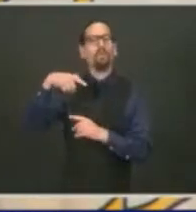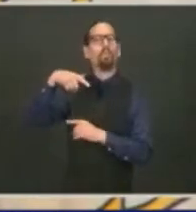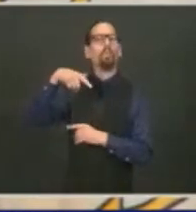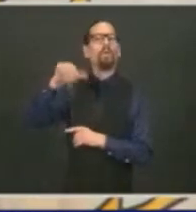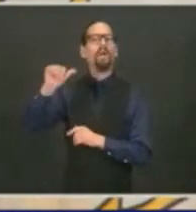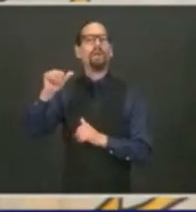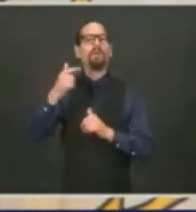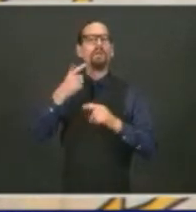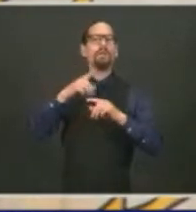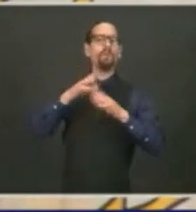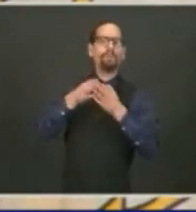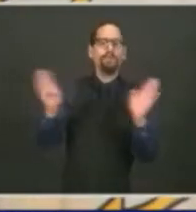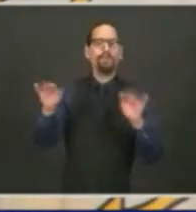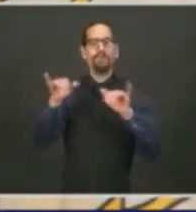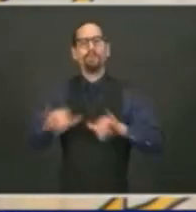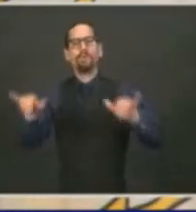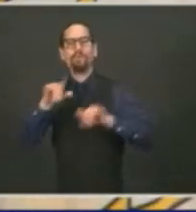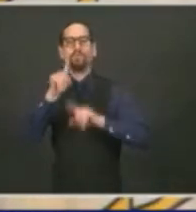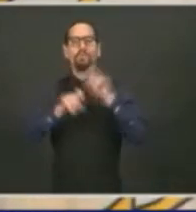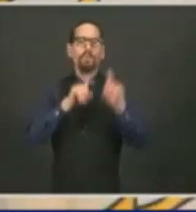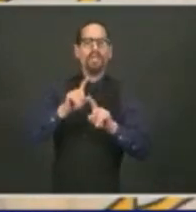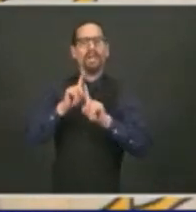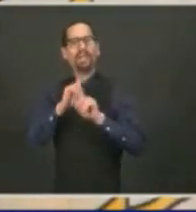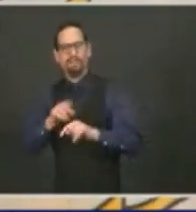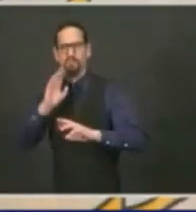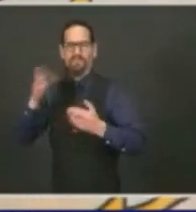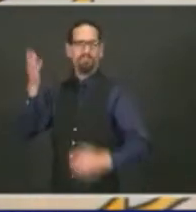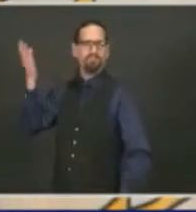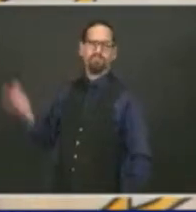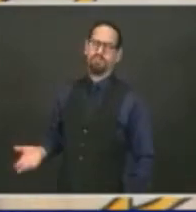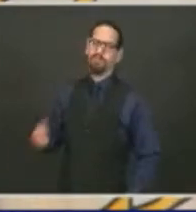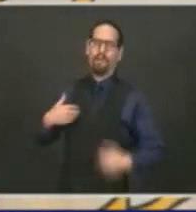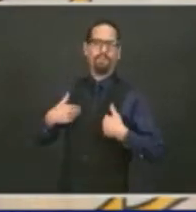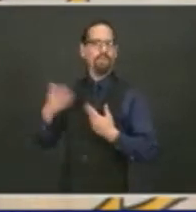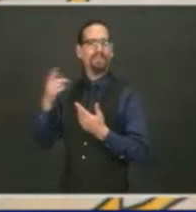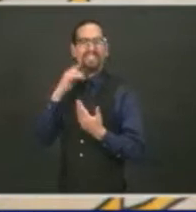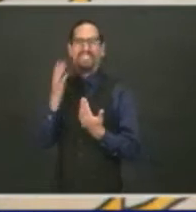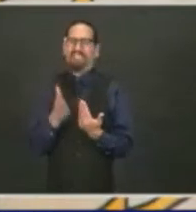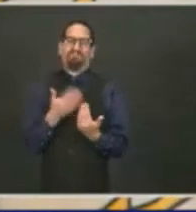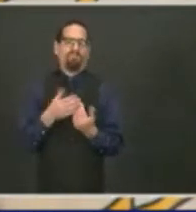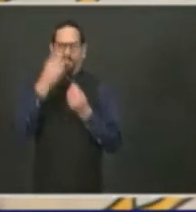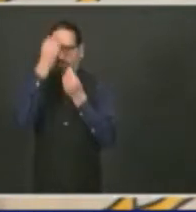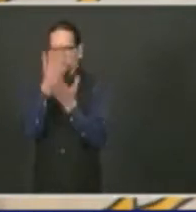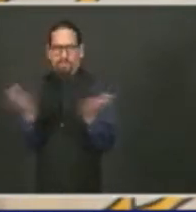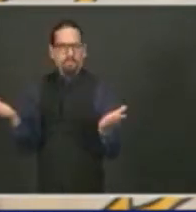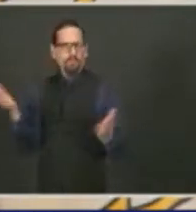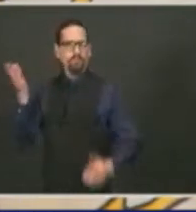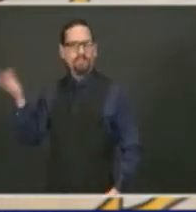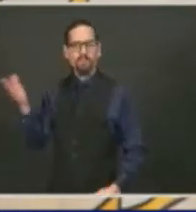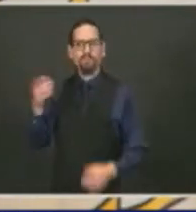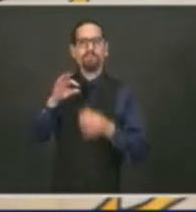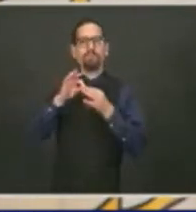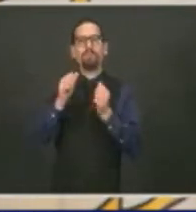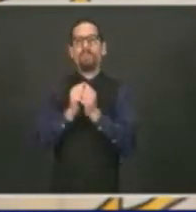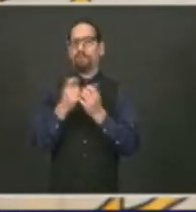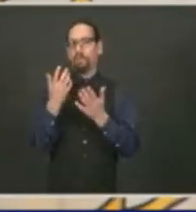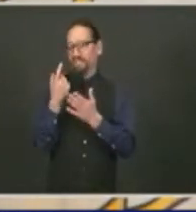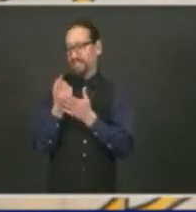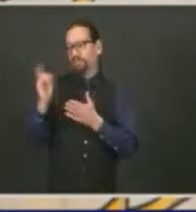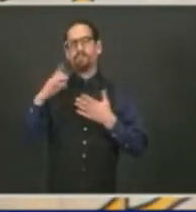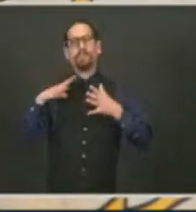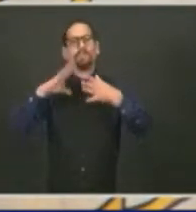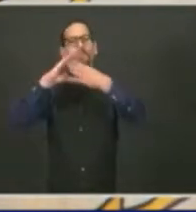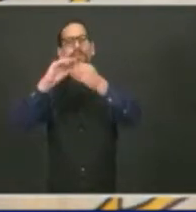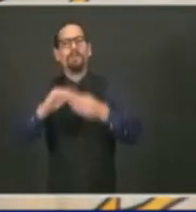there's nothing new there, though. This is exactly what I forecasted a week ago. The news for today is making it official. Pause